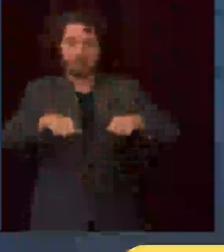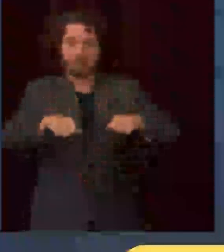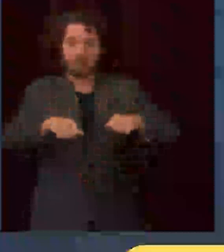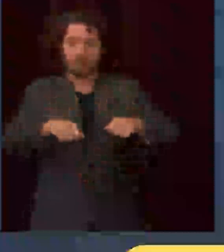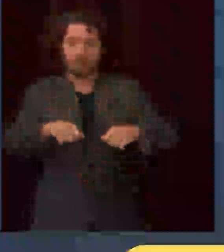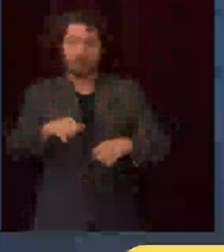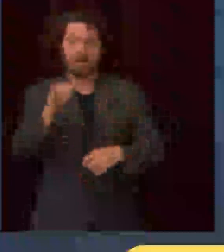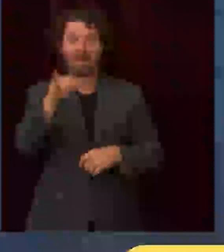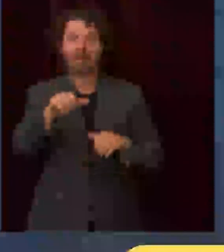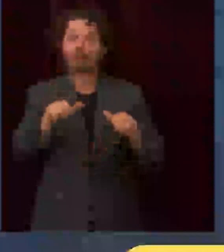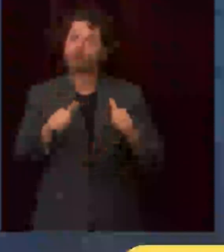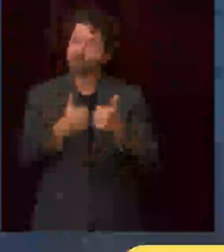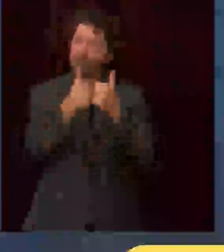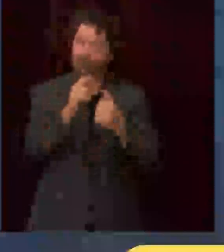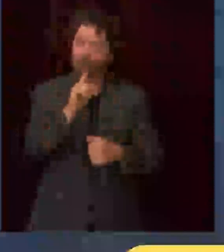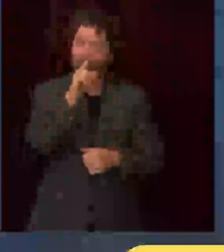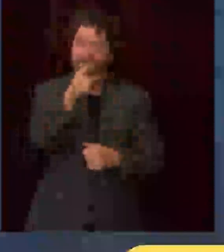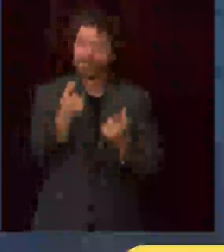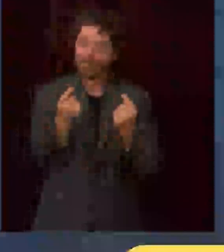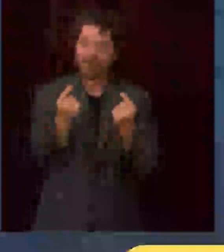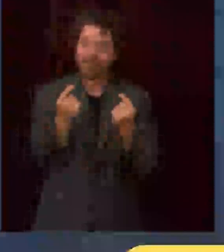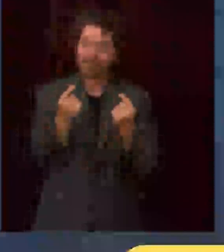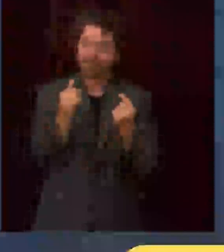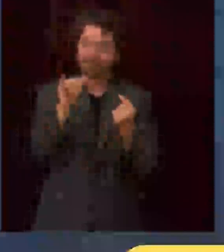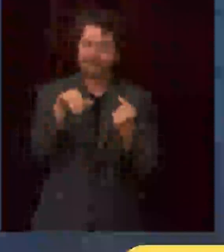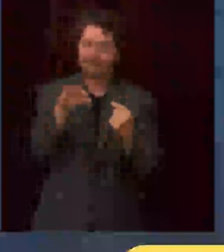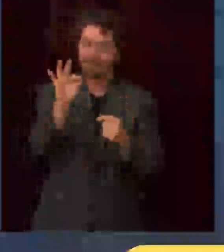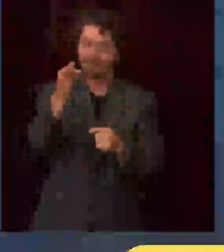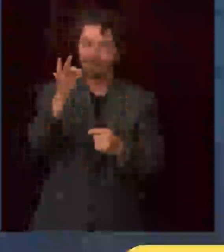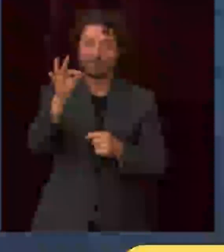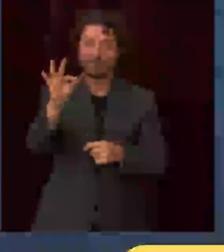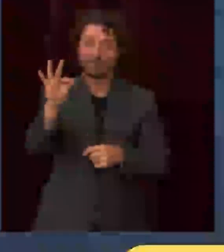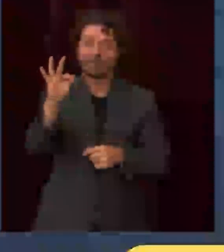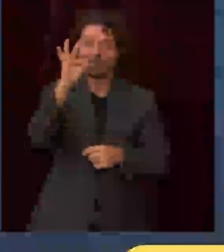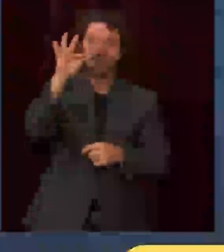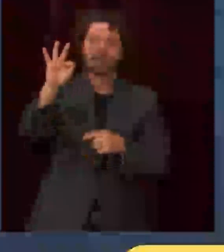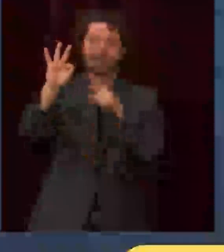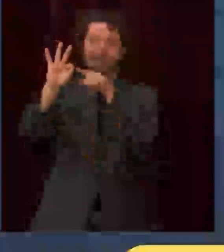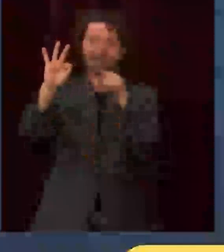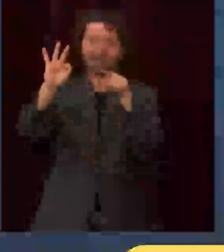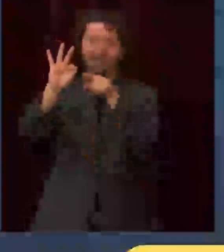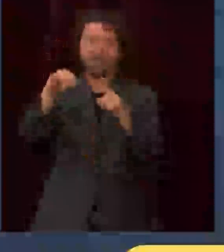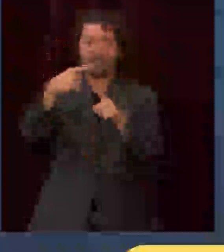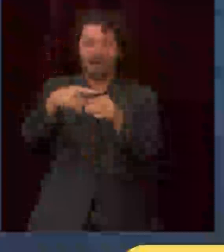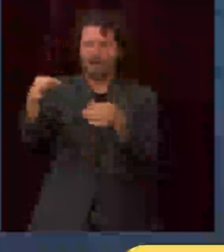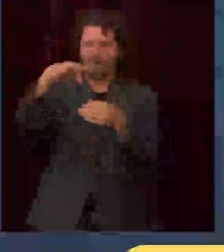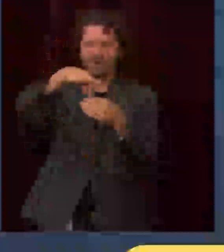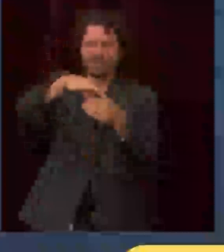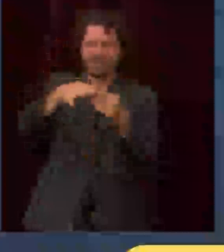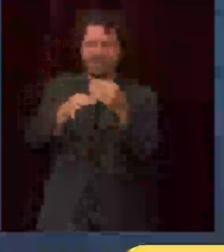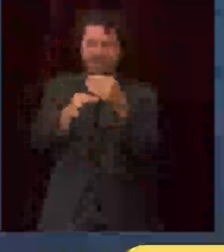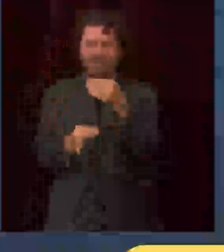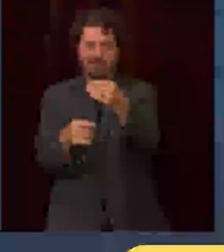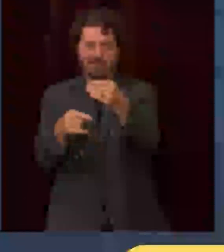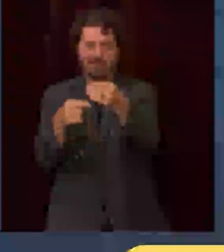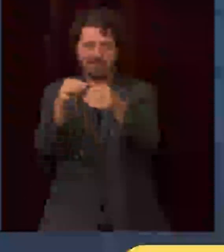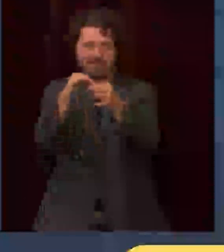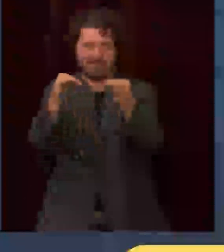like. That has improved significantly because we have received some recent shipments from the federal government. We think